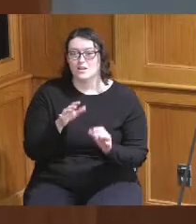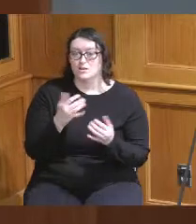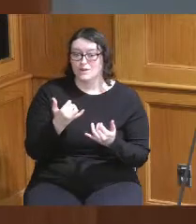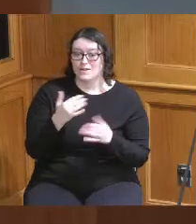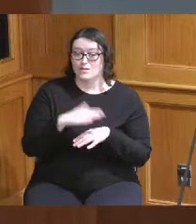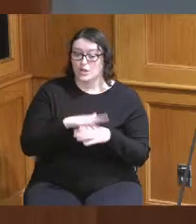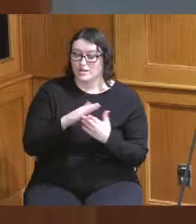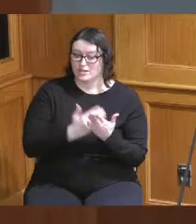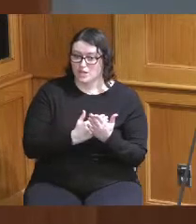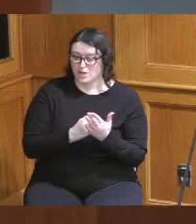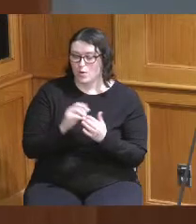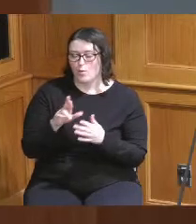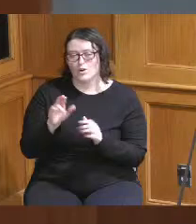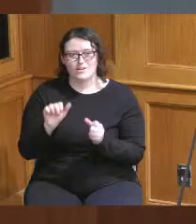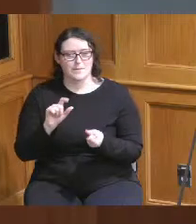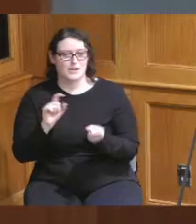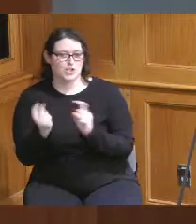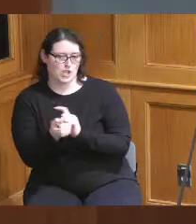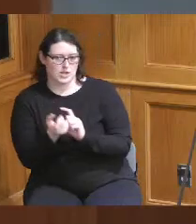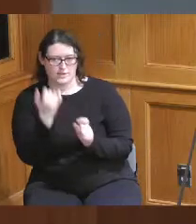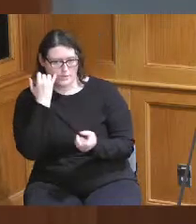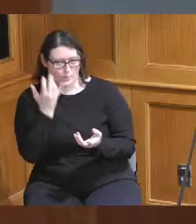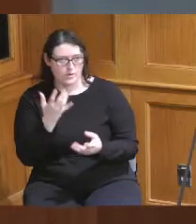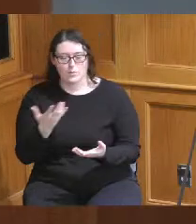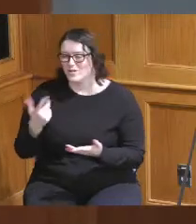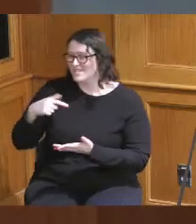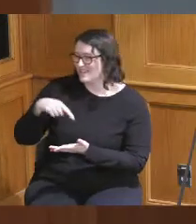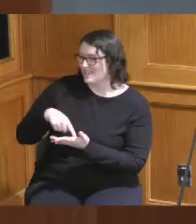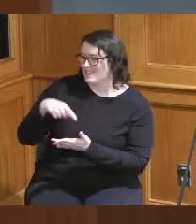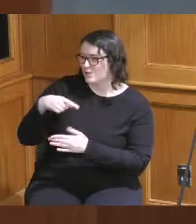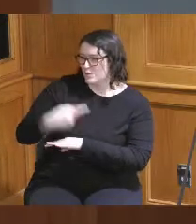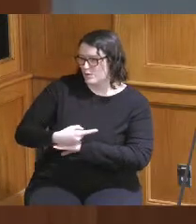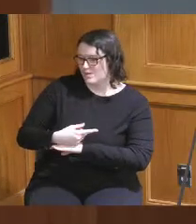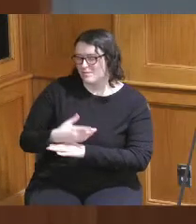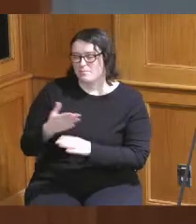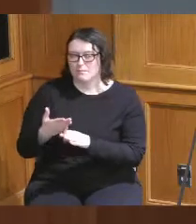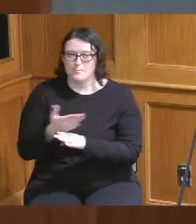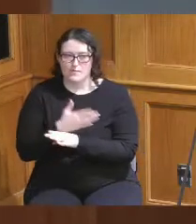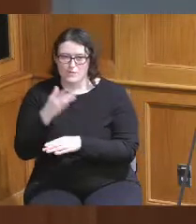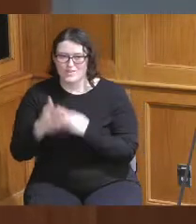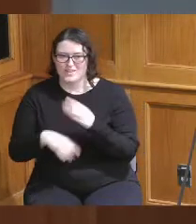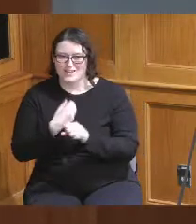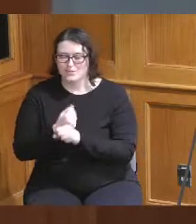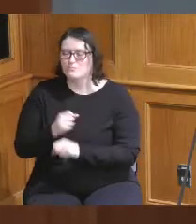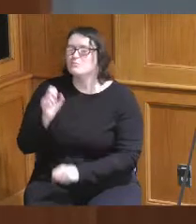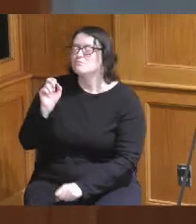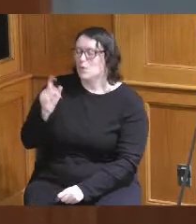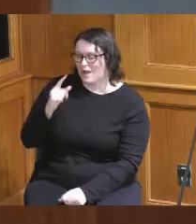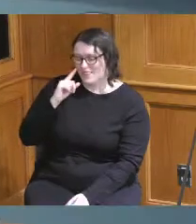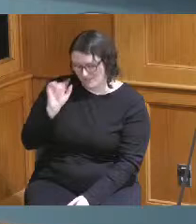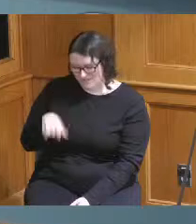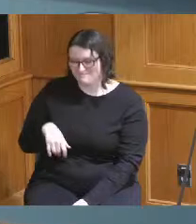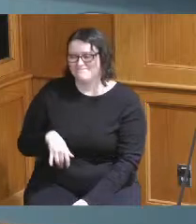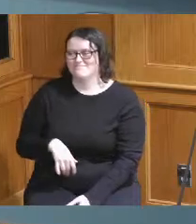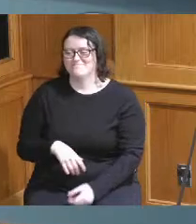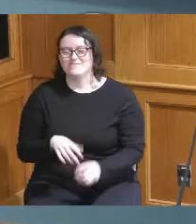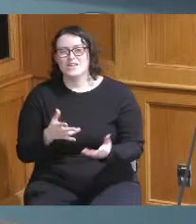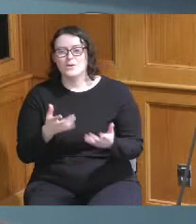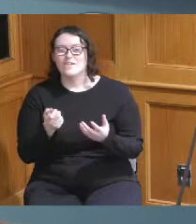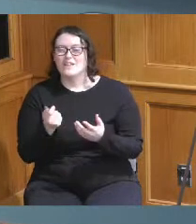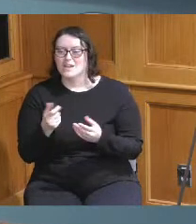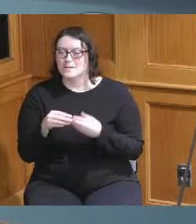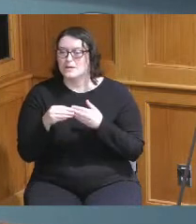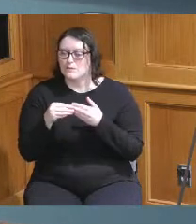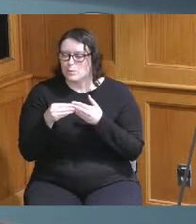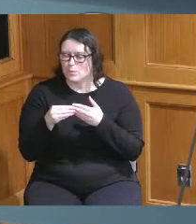or What's our deadline? it has to be passed before the end of the year. That's what I thought. So we do have a little bit of time. I know